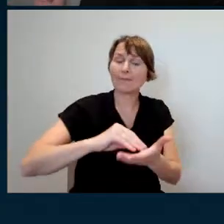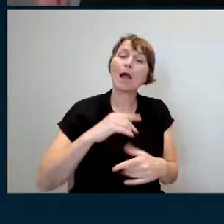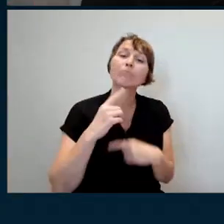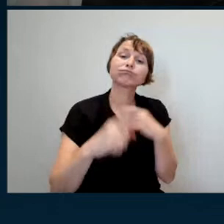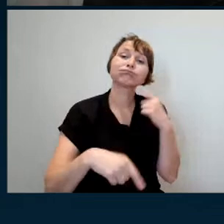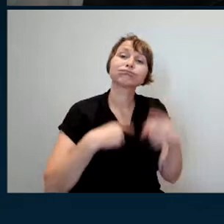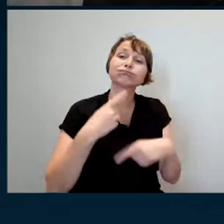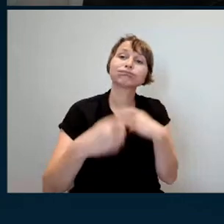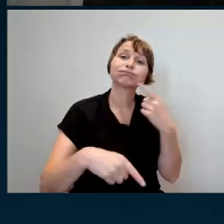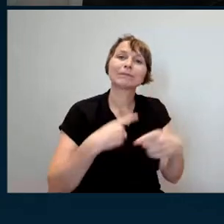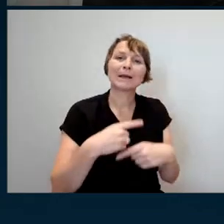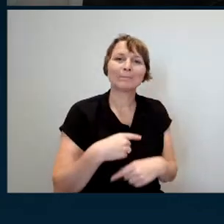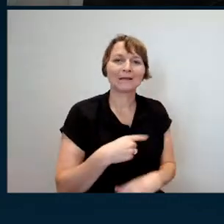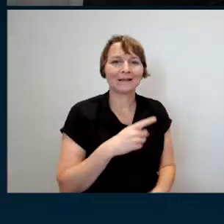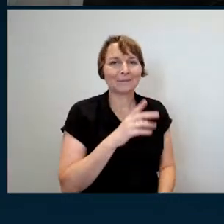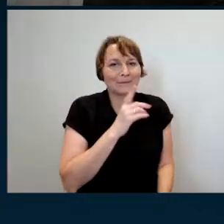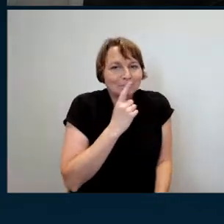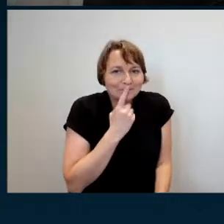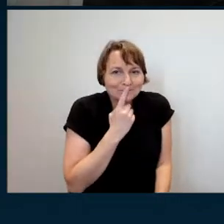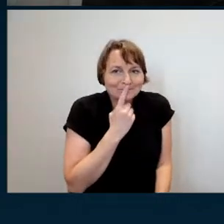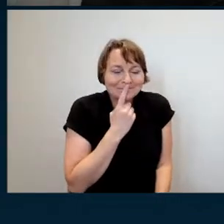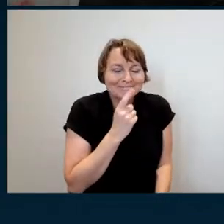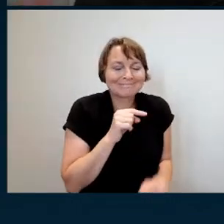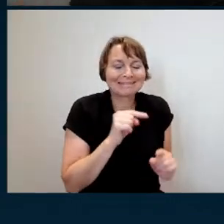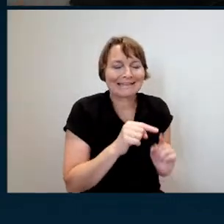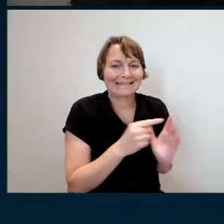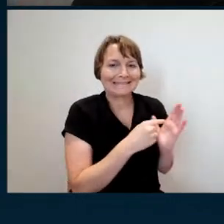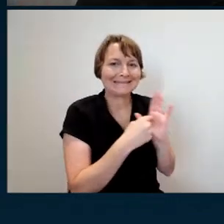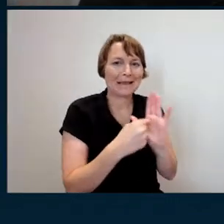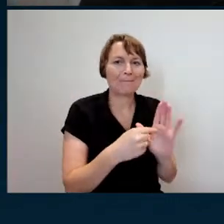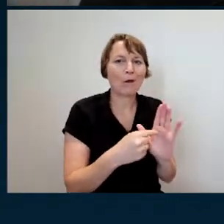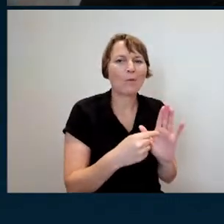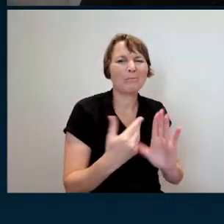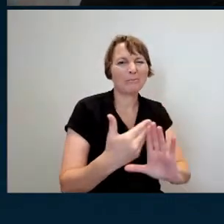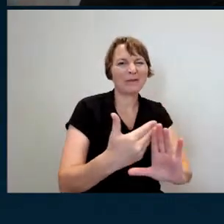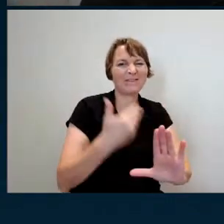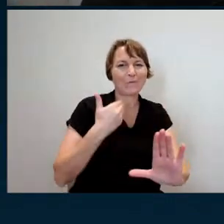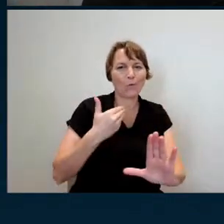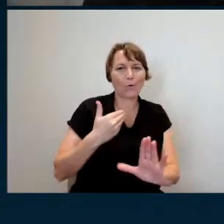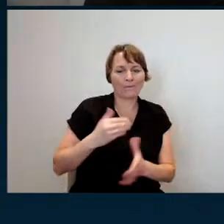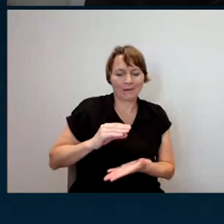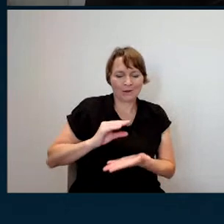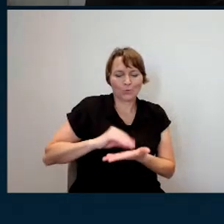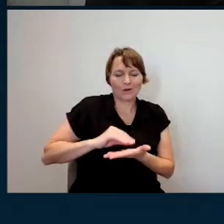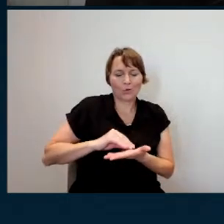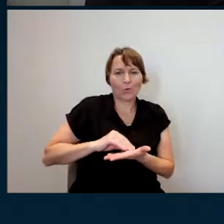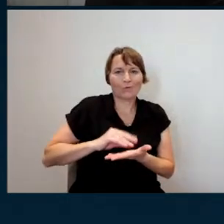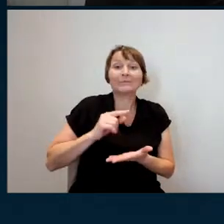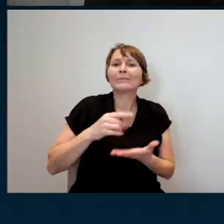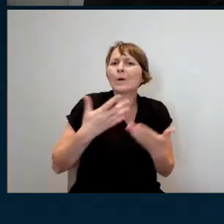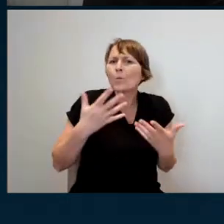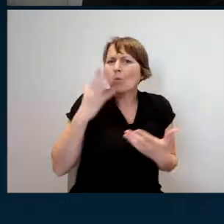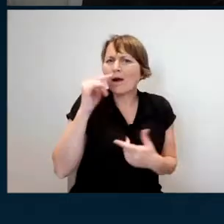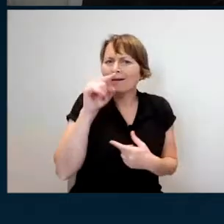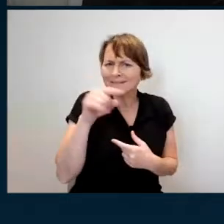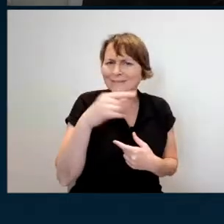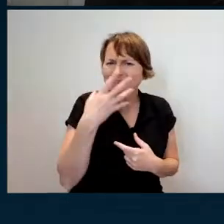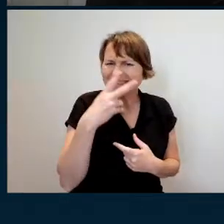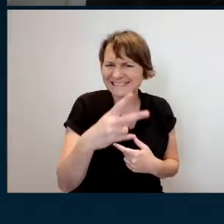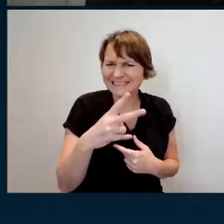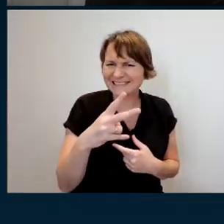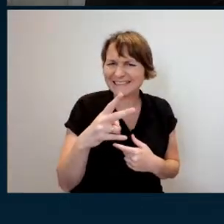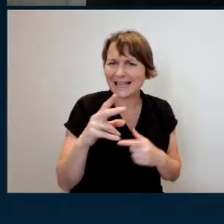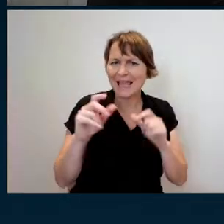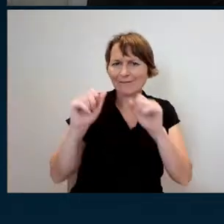demo and I recorded it. And the reason for that is that you saw that you can get logs from the Azure portal, but they're